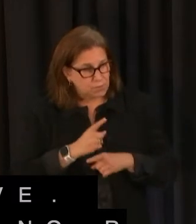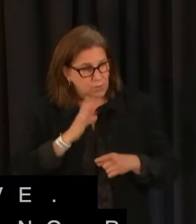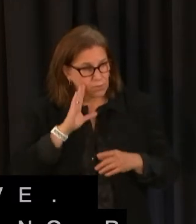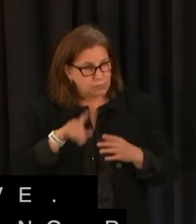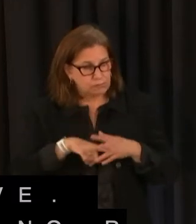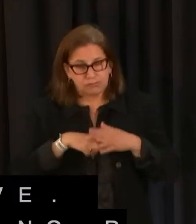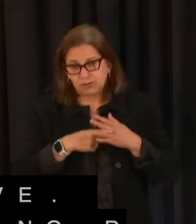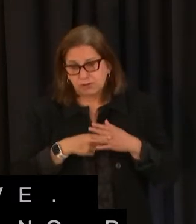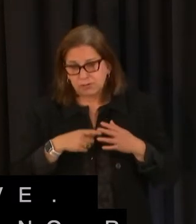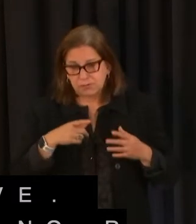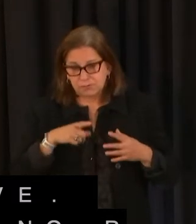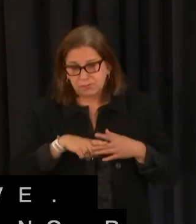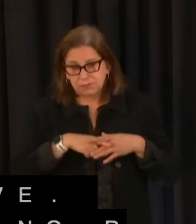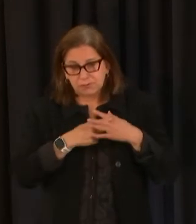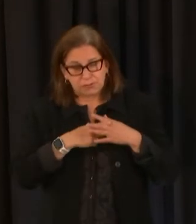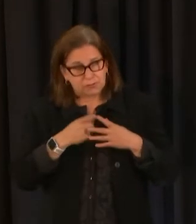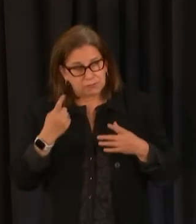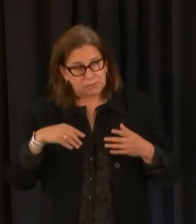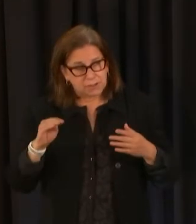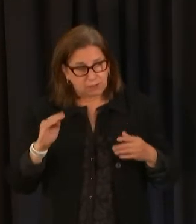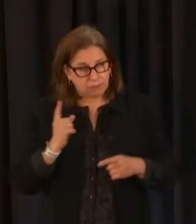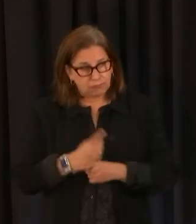starting this Monday.